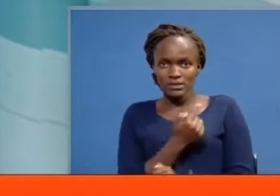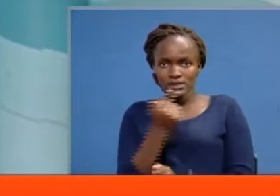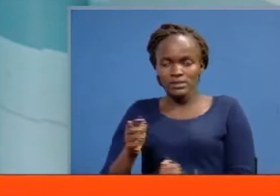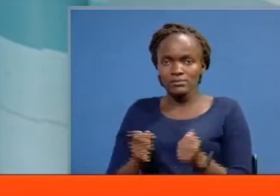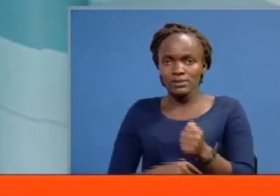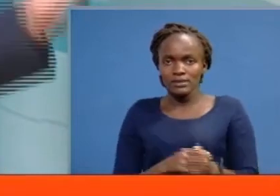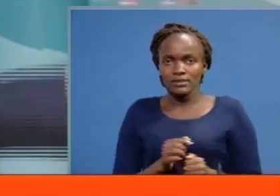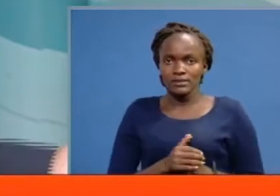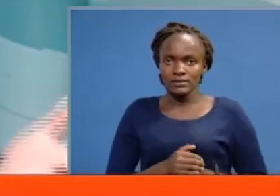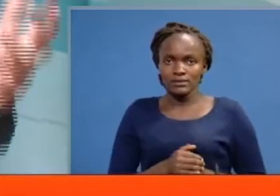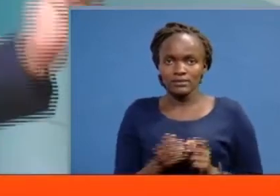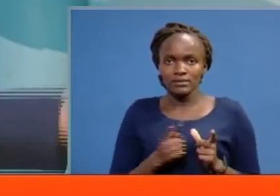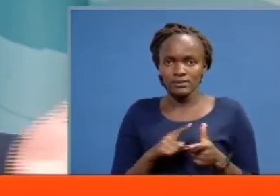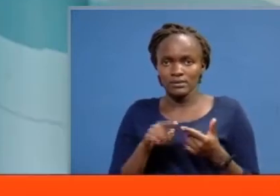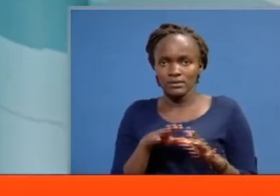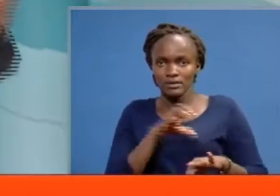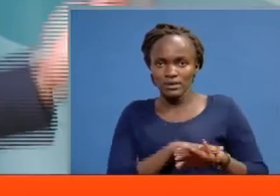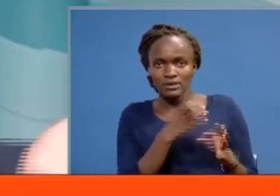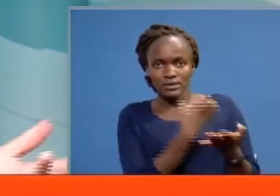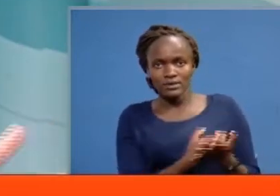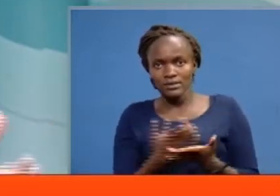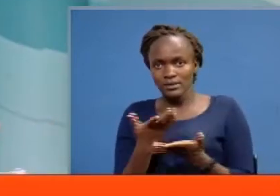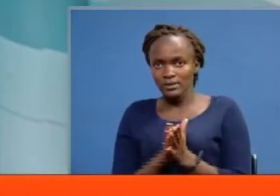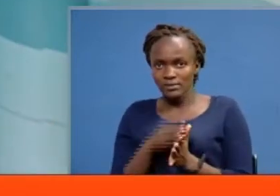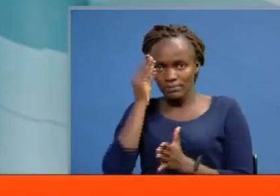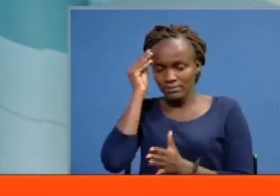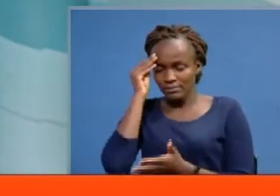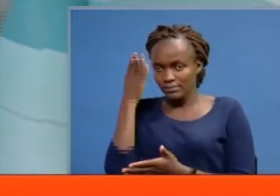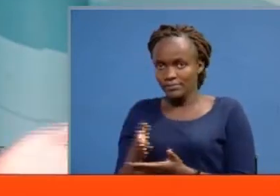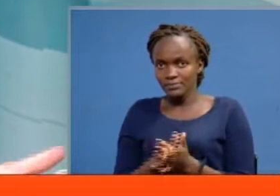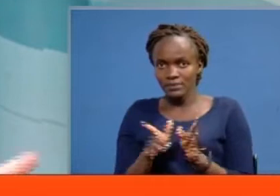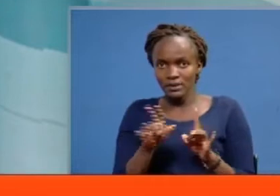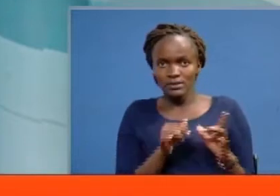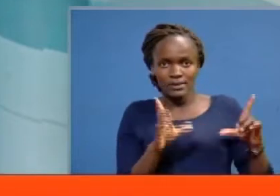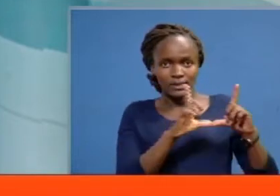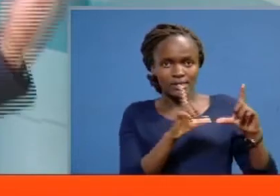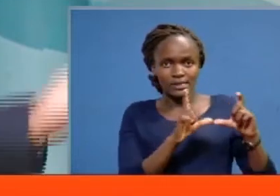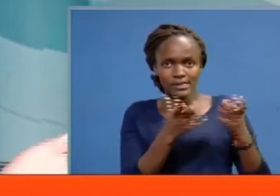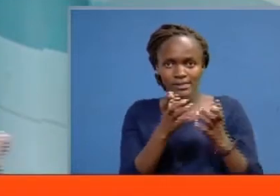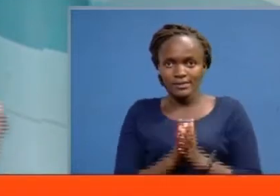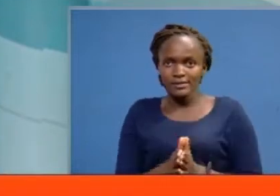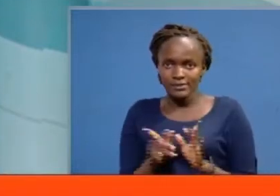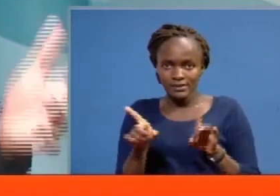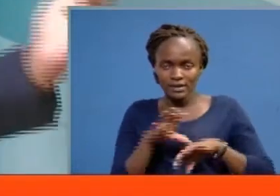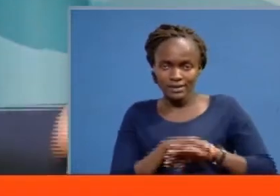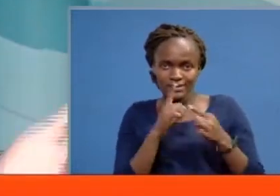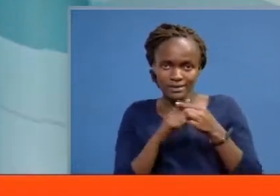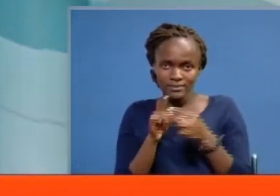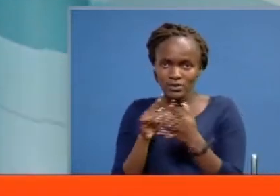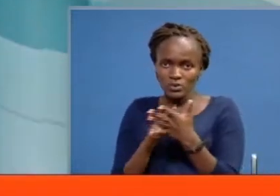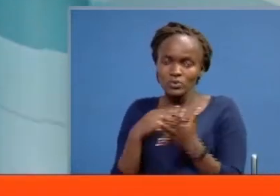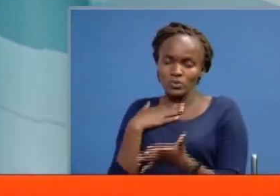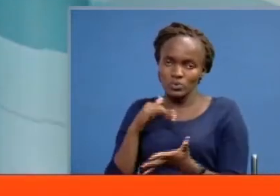single month to get into employment, seek academic employment, seek certifications, get experience around what you want to